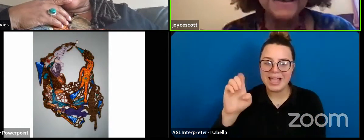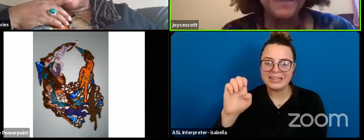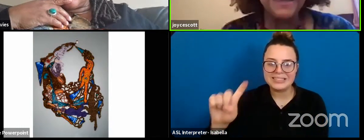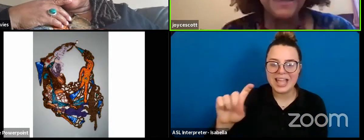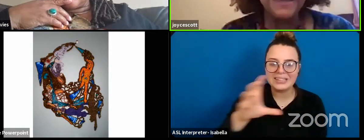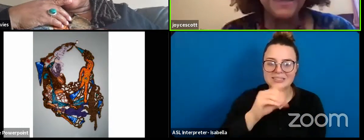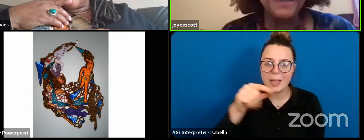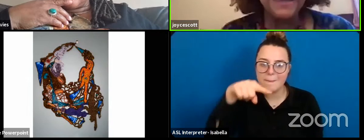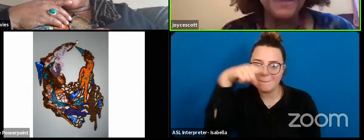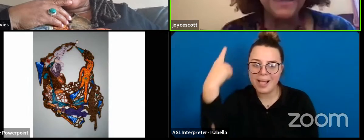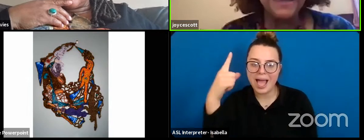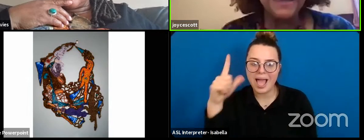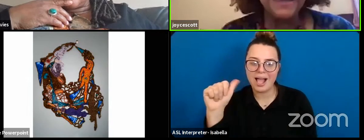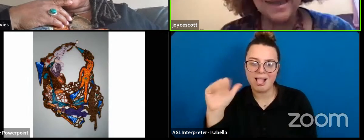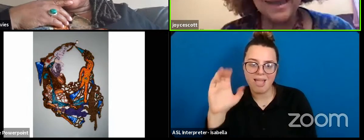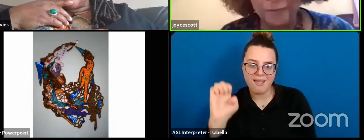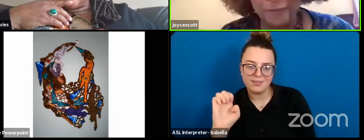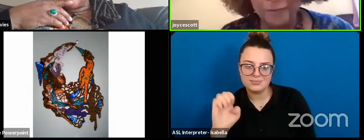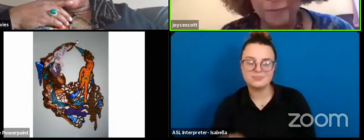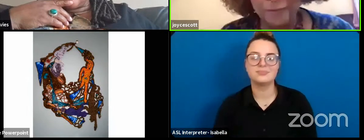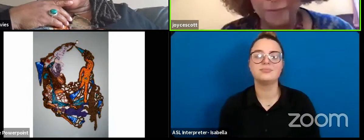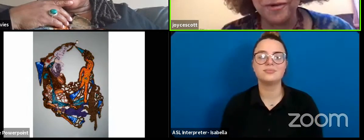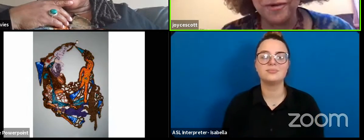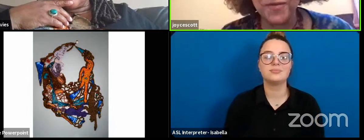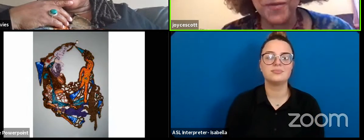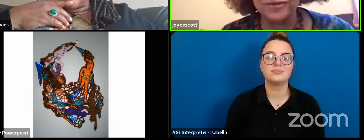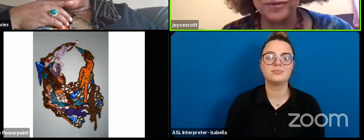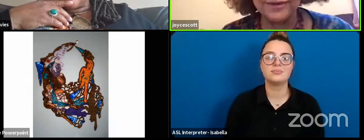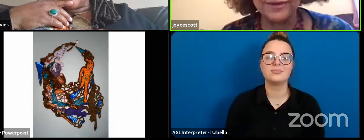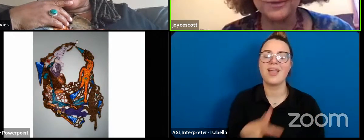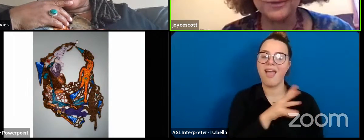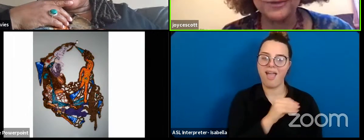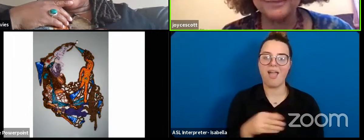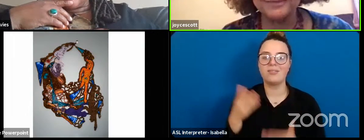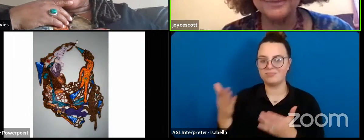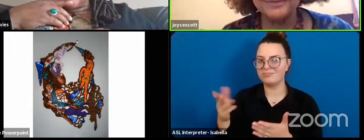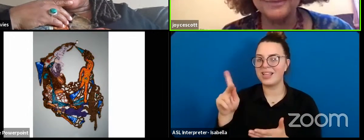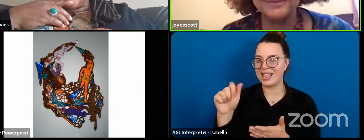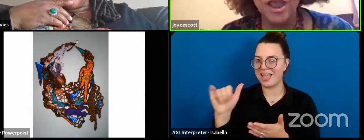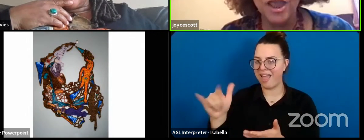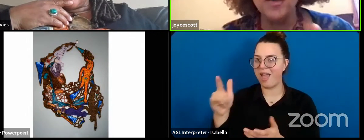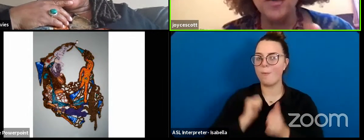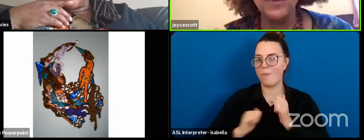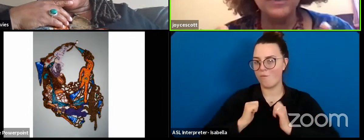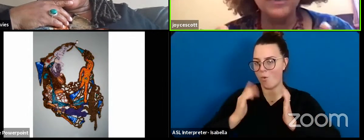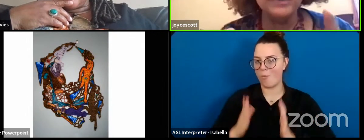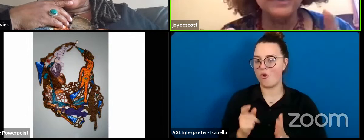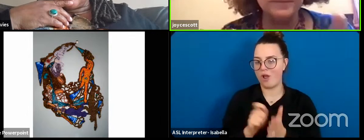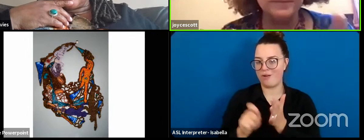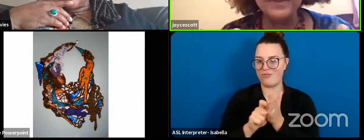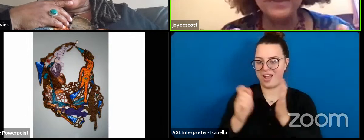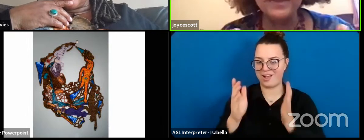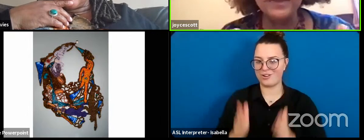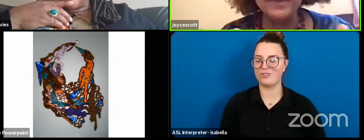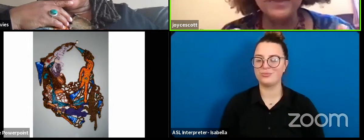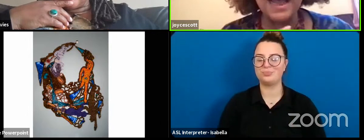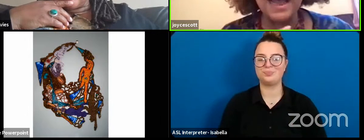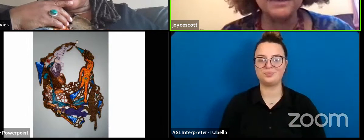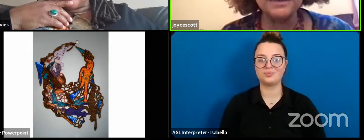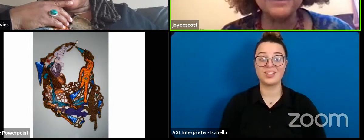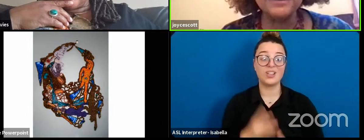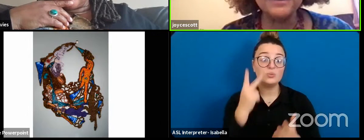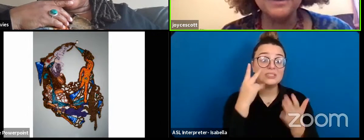And Kay is a director, performer, and one of the writers. You know, the piece you're seeing now,